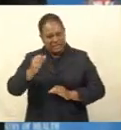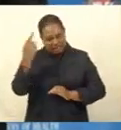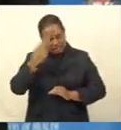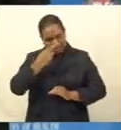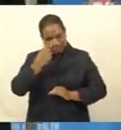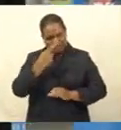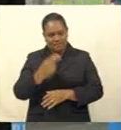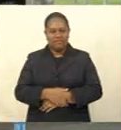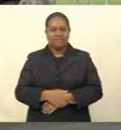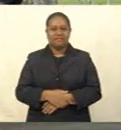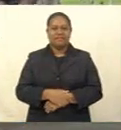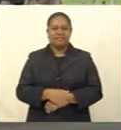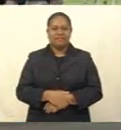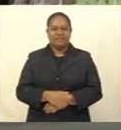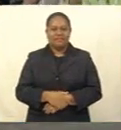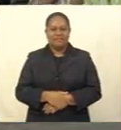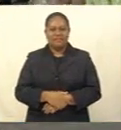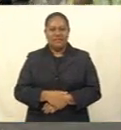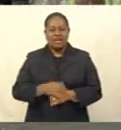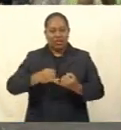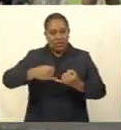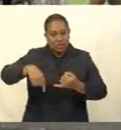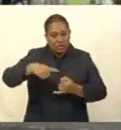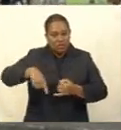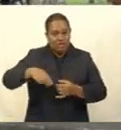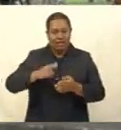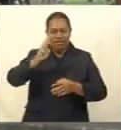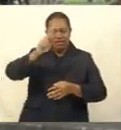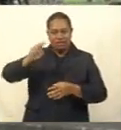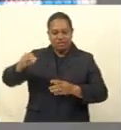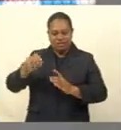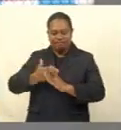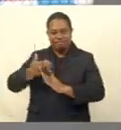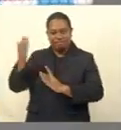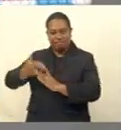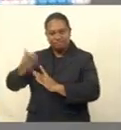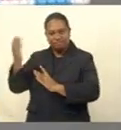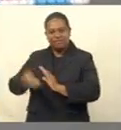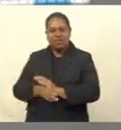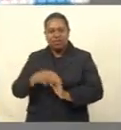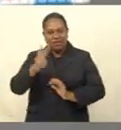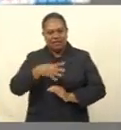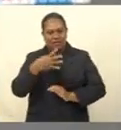Fong. And Suva-Nosori lockdown zone will be reverted.